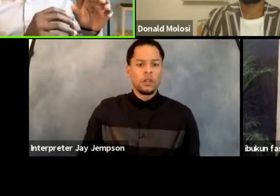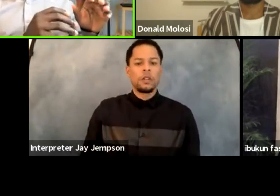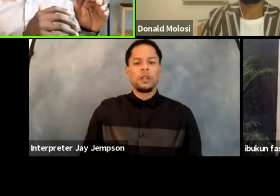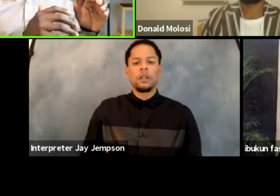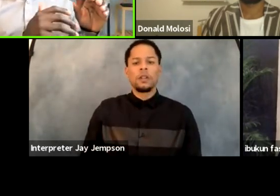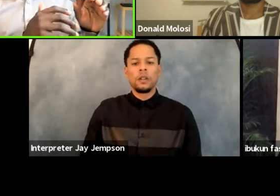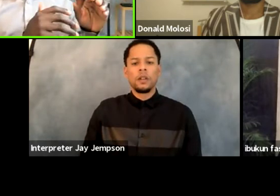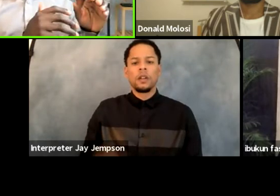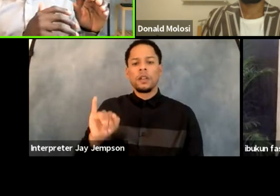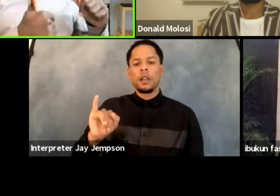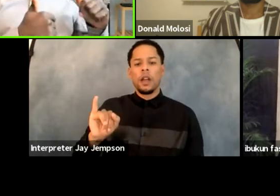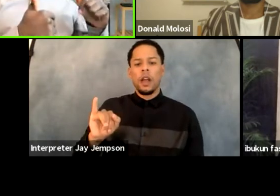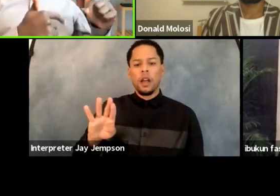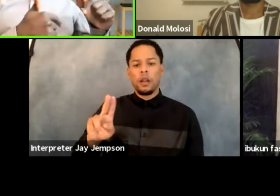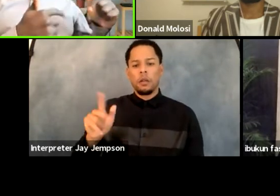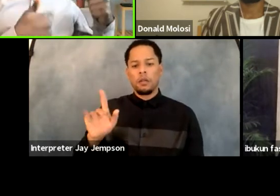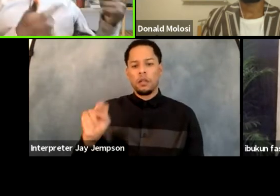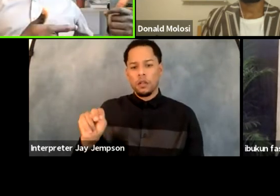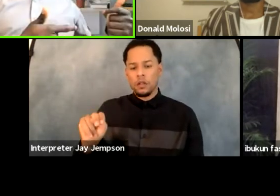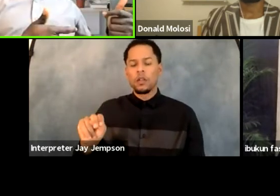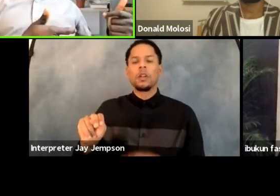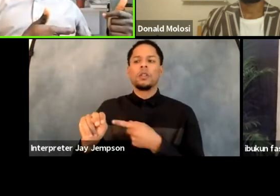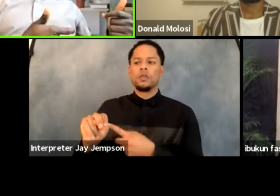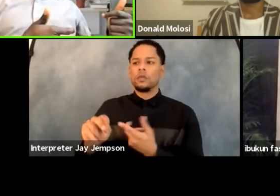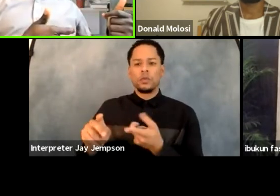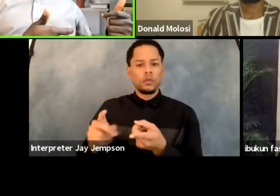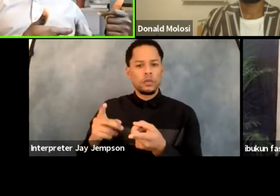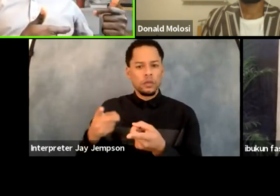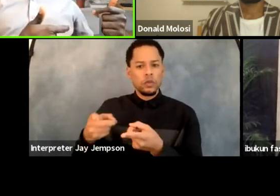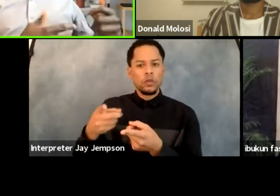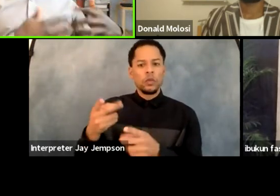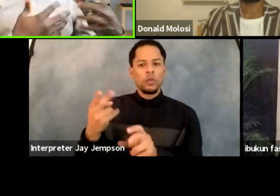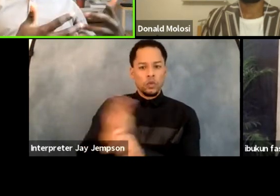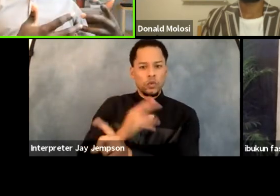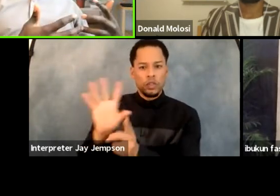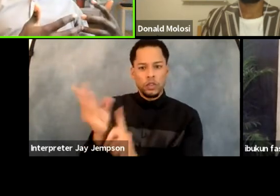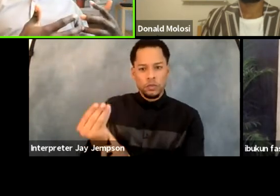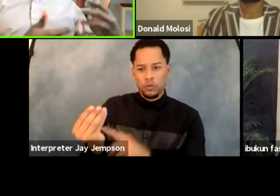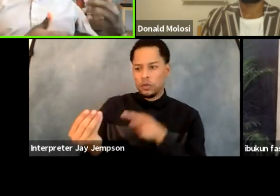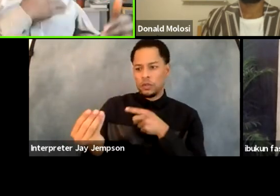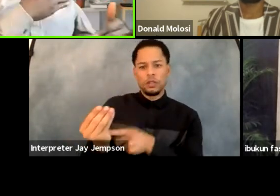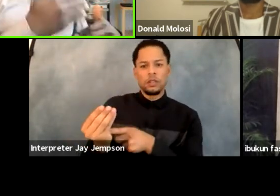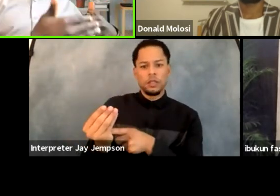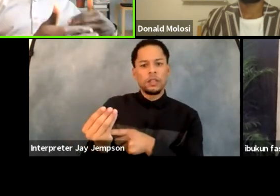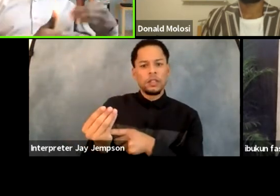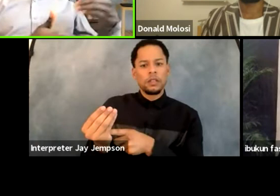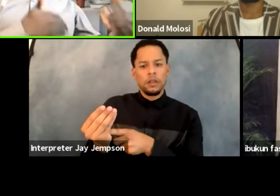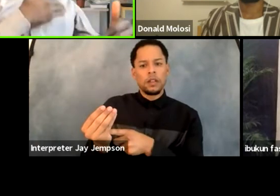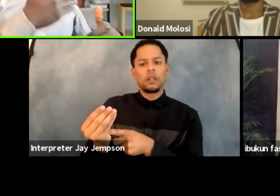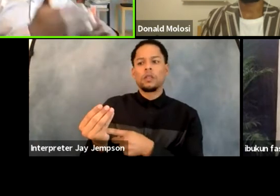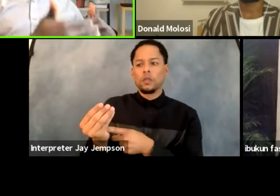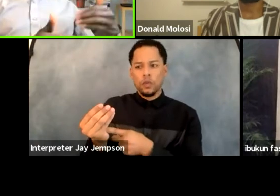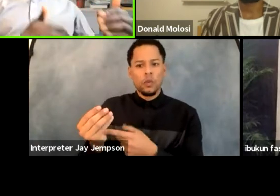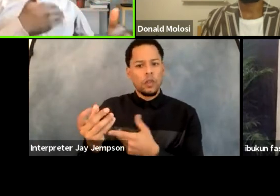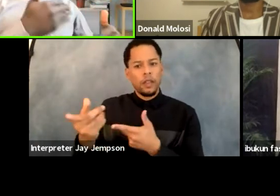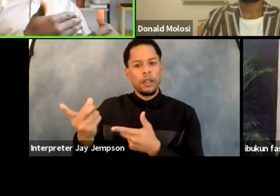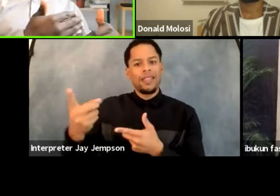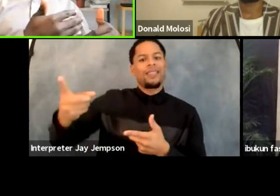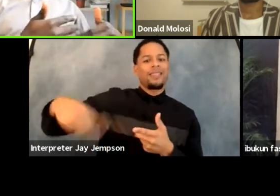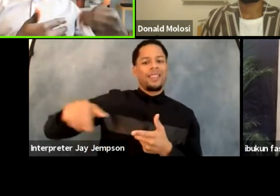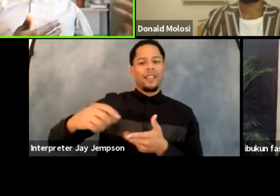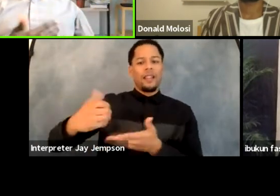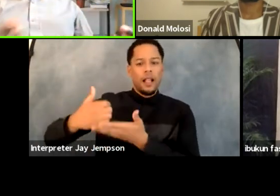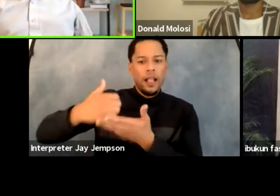those questions, the community become like that third eye for you, that they guide that process and they inform revision